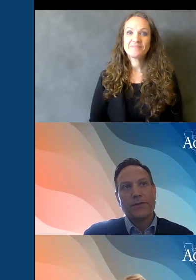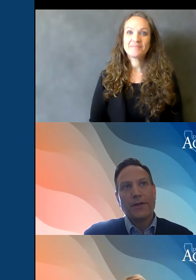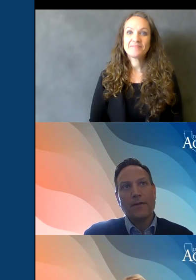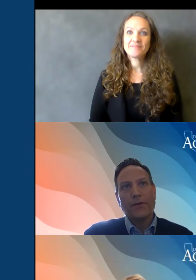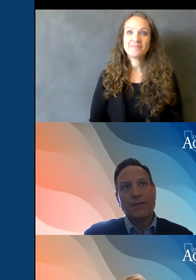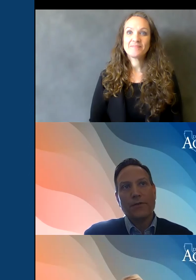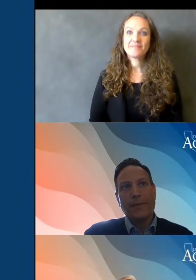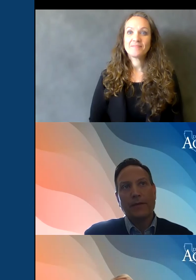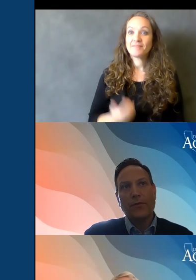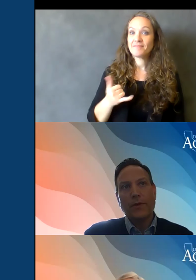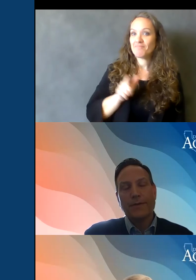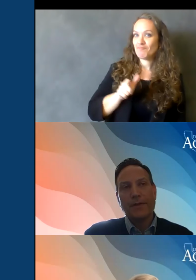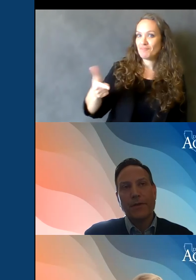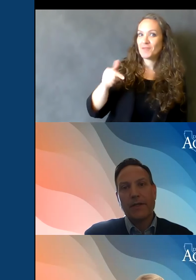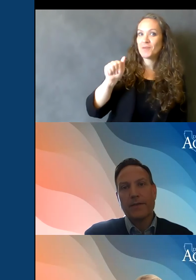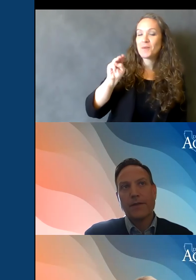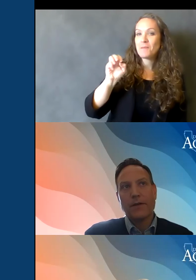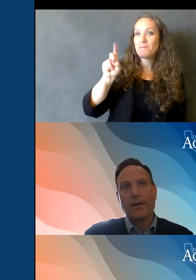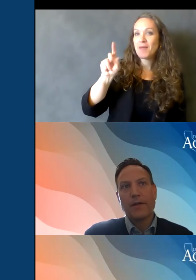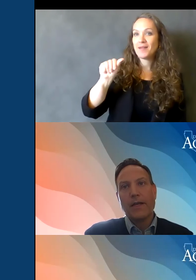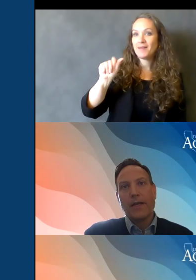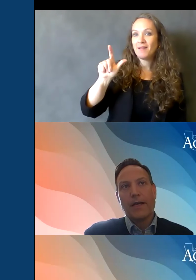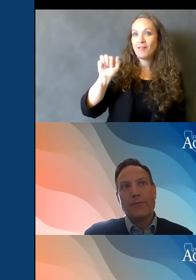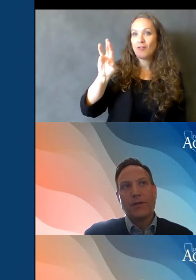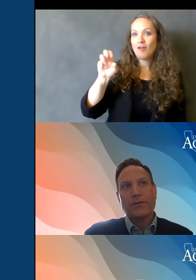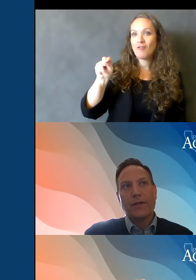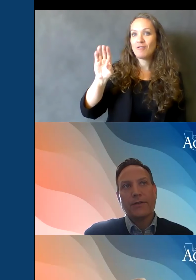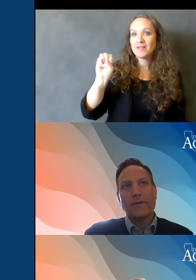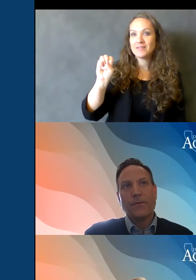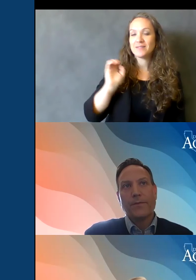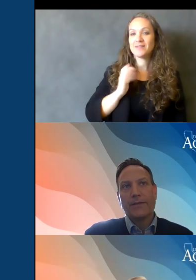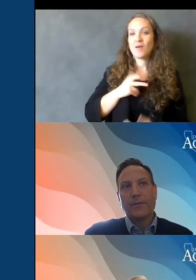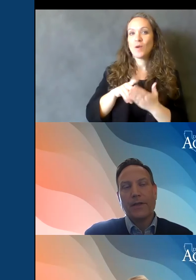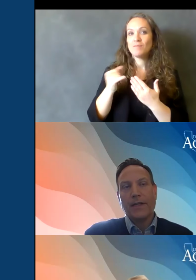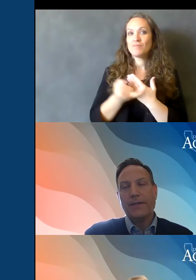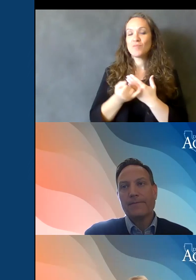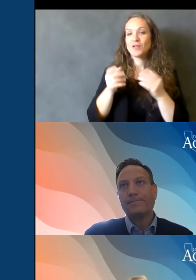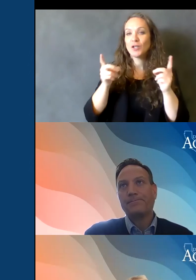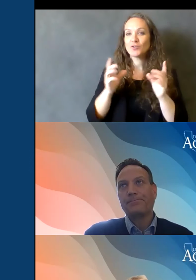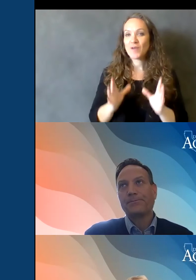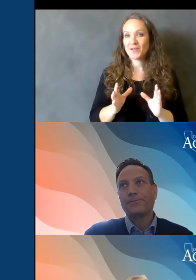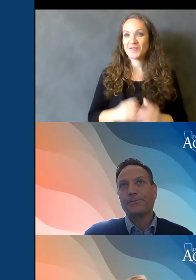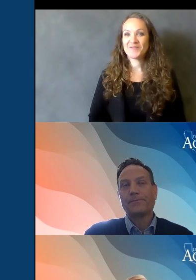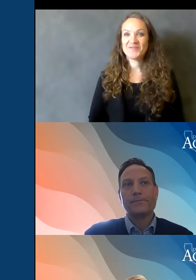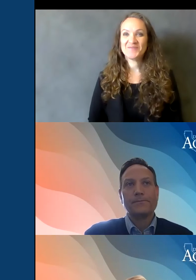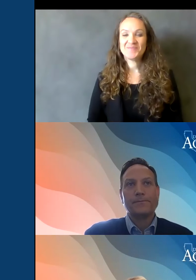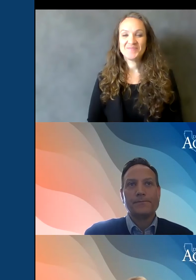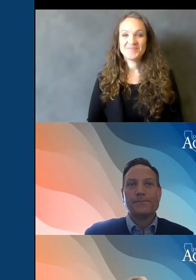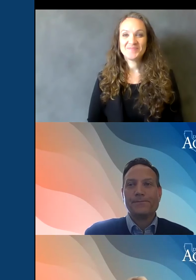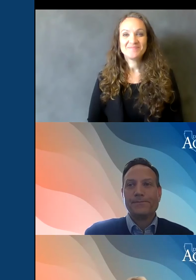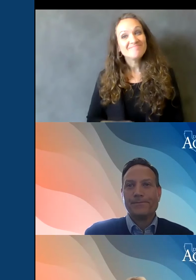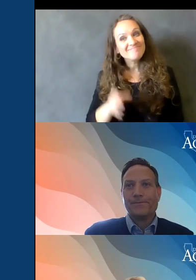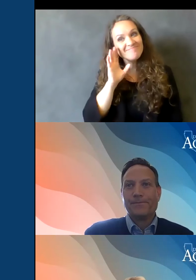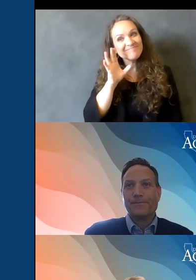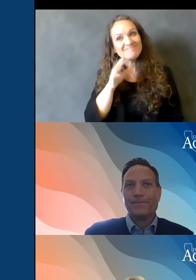And I'll turn it over to Amanda Lawrence, who is our project director for the Master Plan on Aging. Hi, good